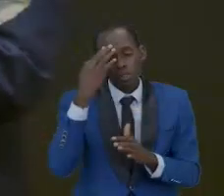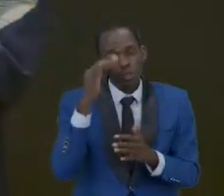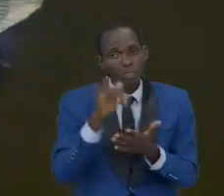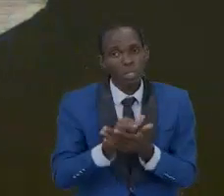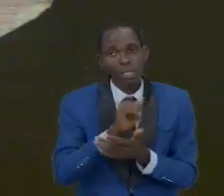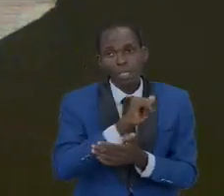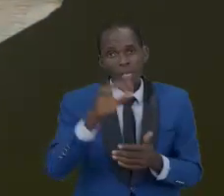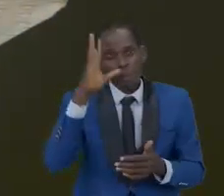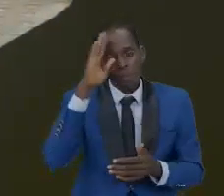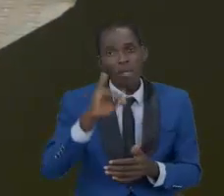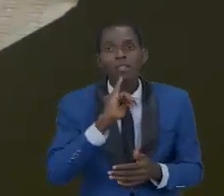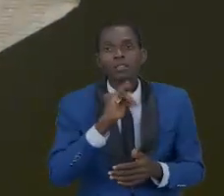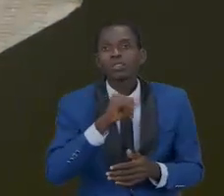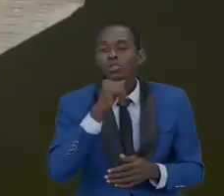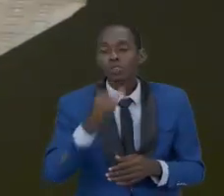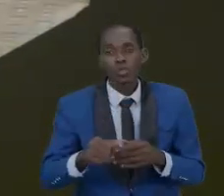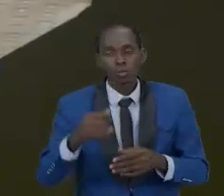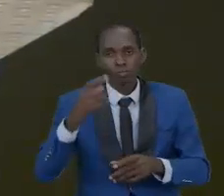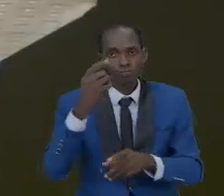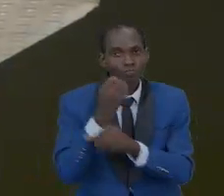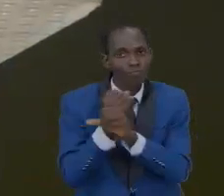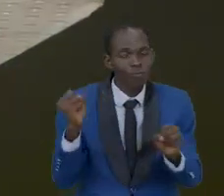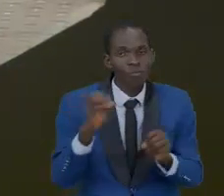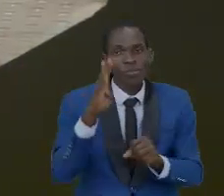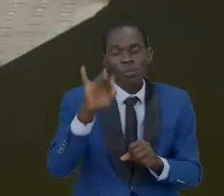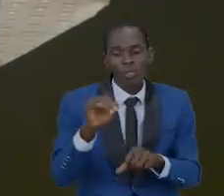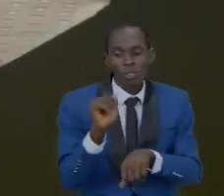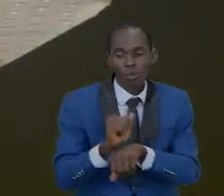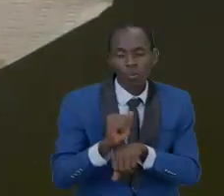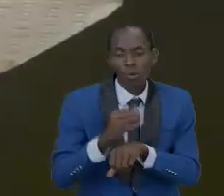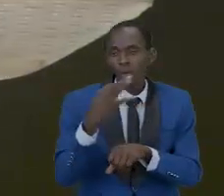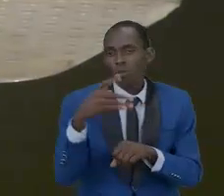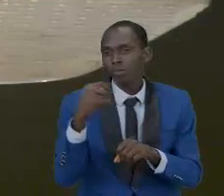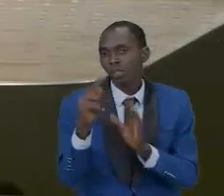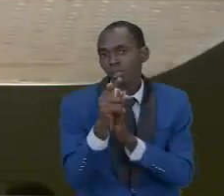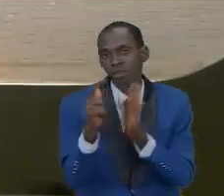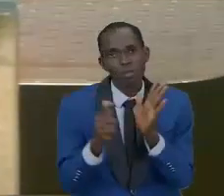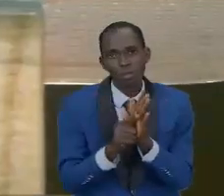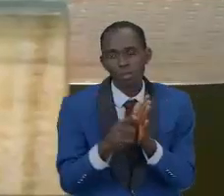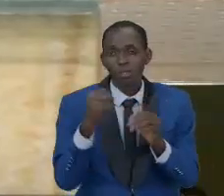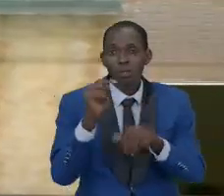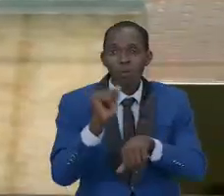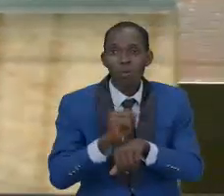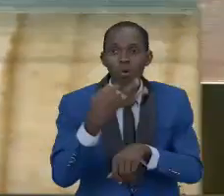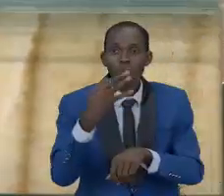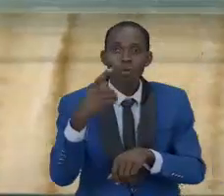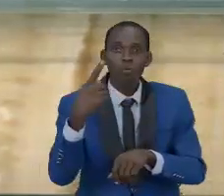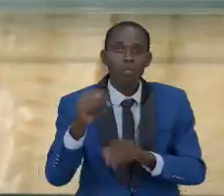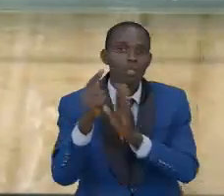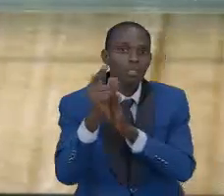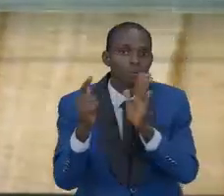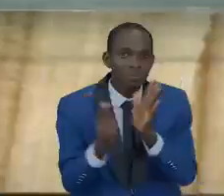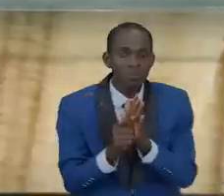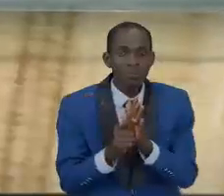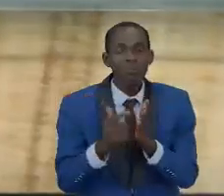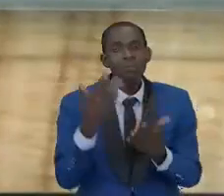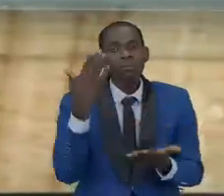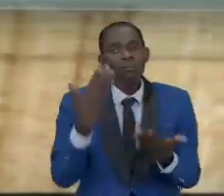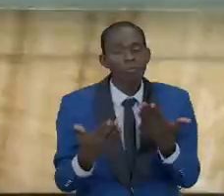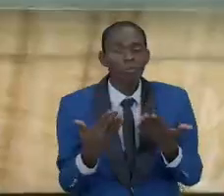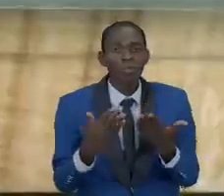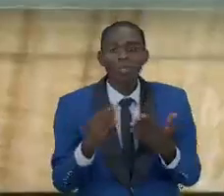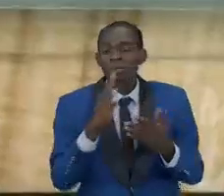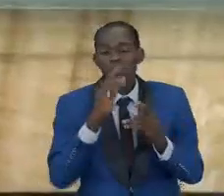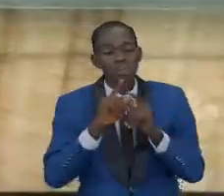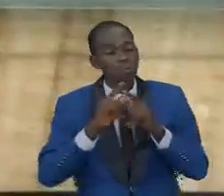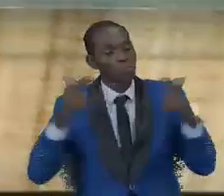justified by The Works of the Lord by The Works of the law The Works of the Lord may be deep maybe High